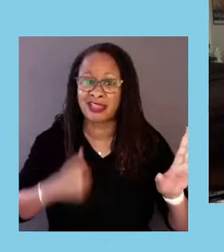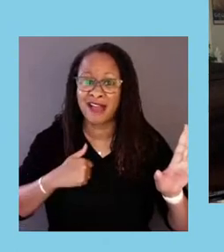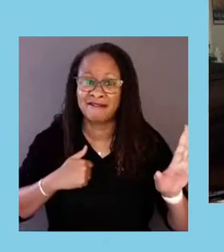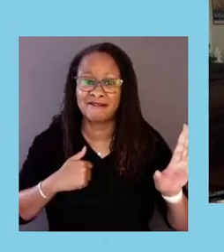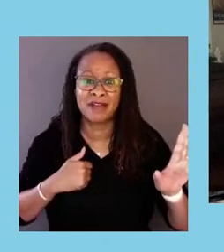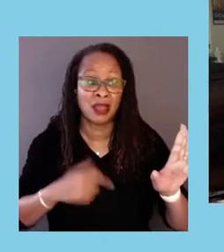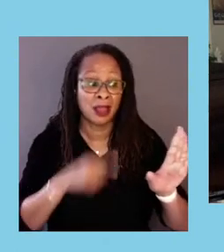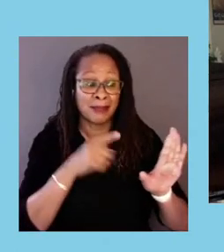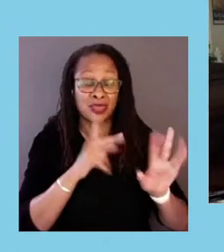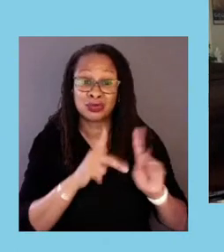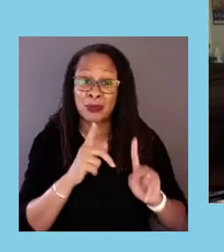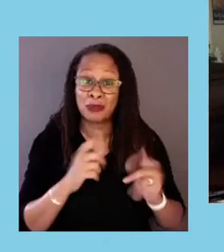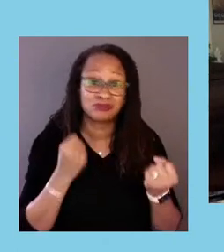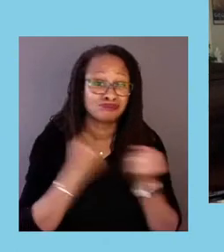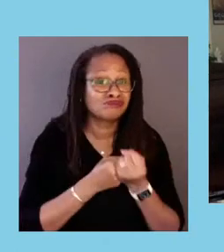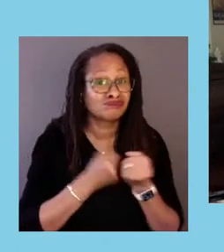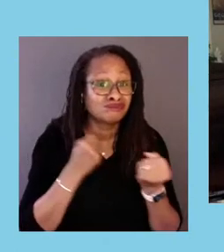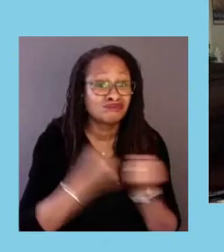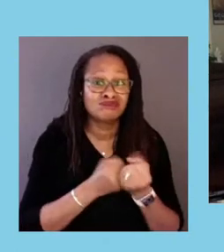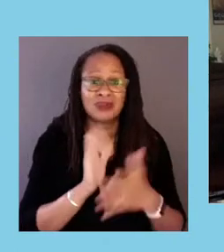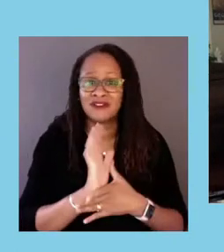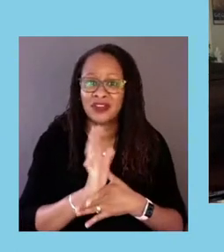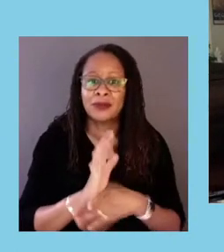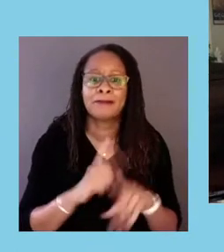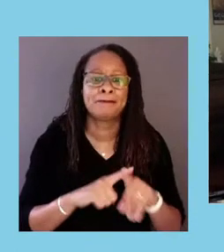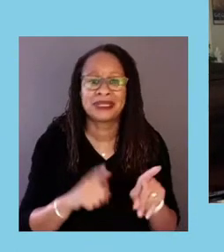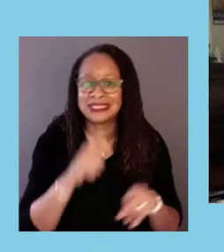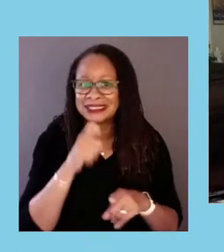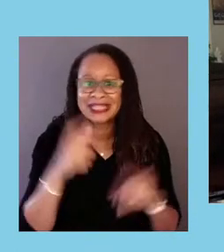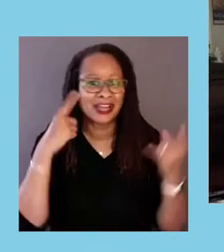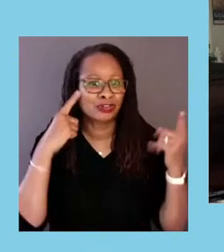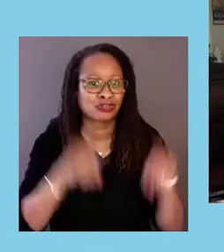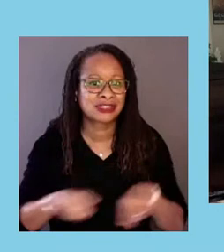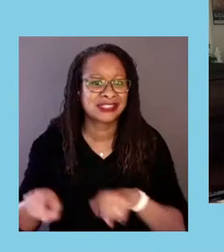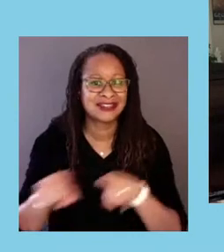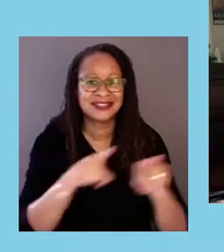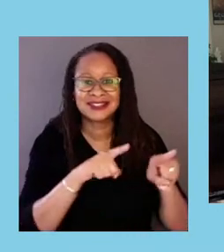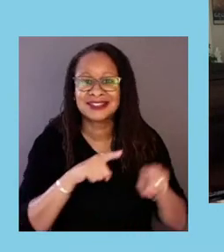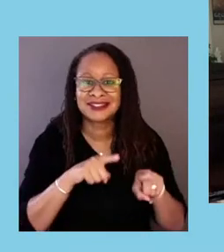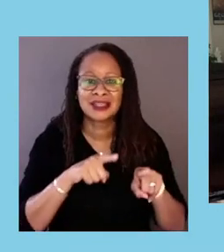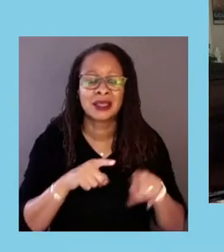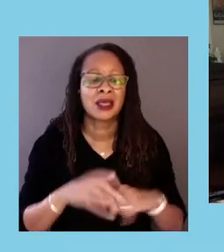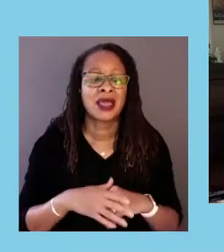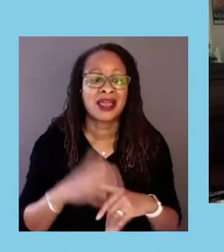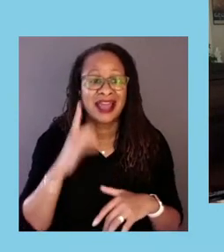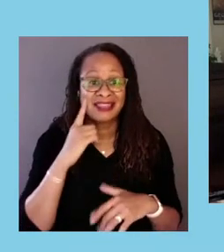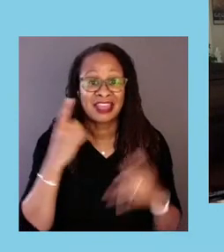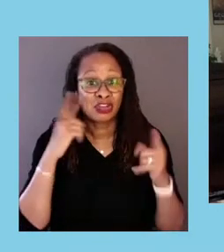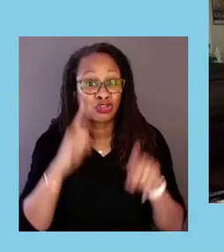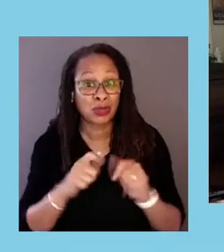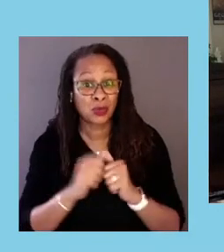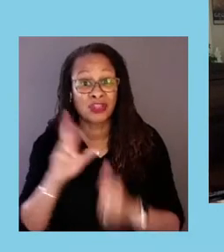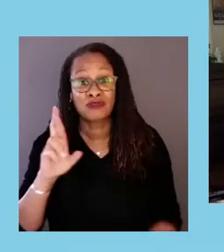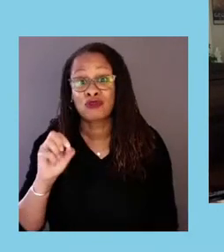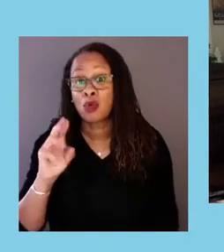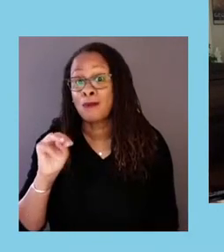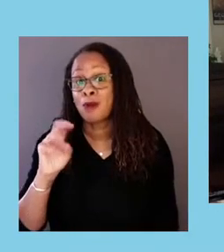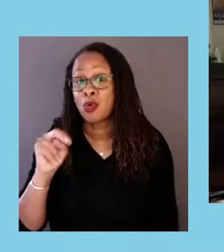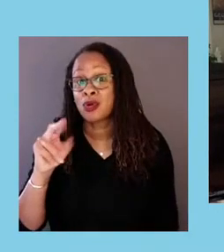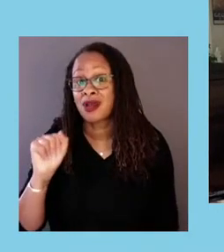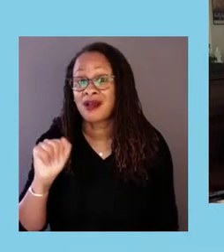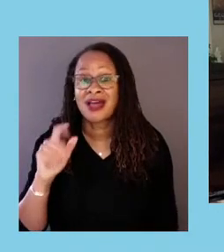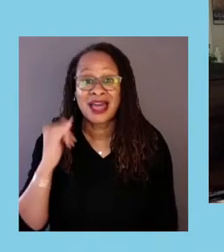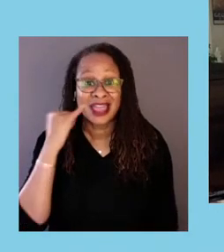something that doesn't seem to be a consensus. And I think in agreement with Ramona, I think once you give it its